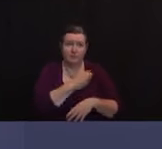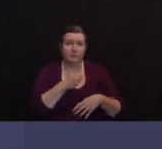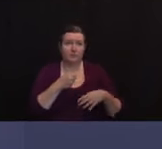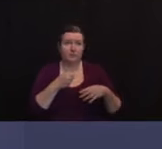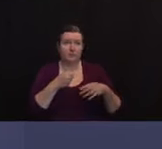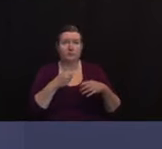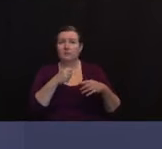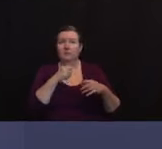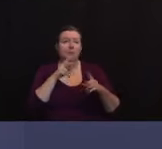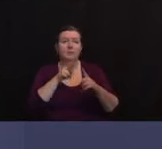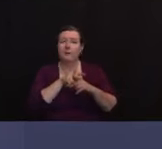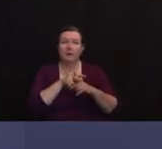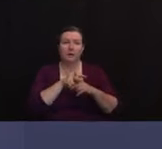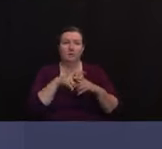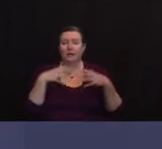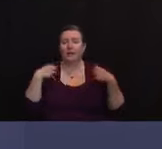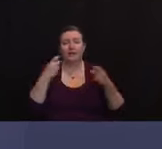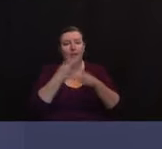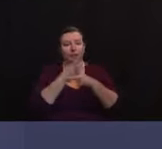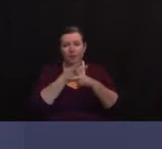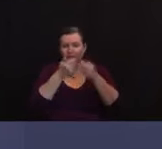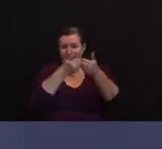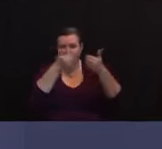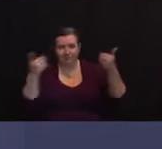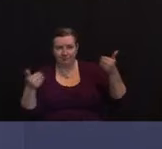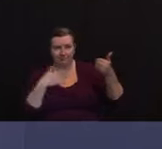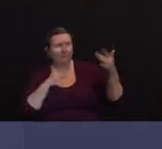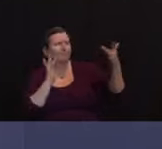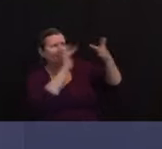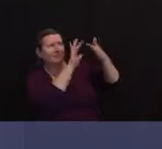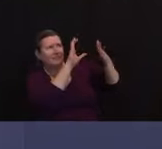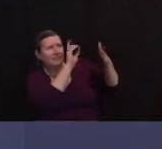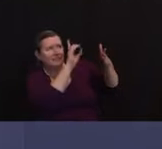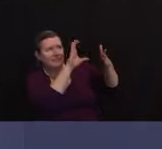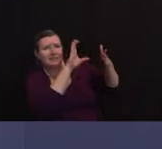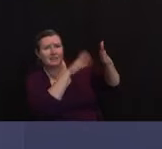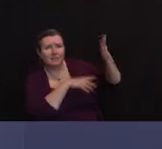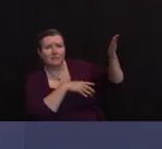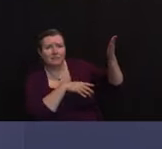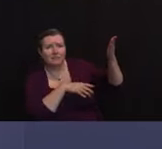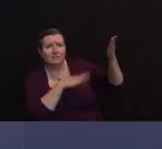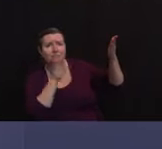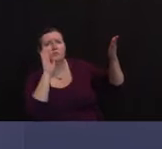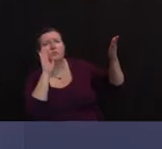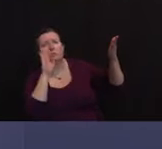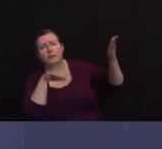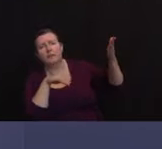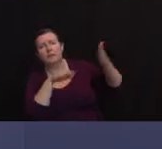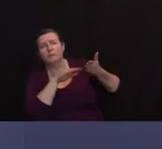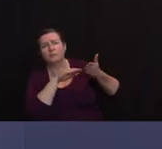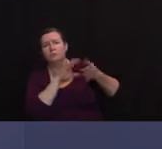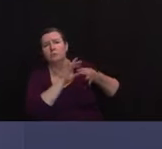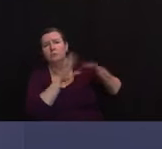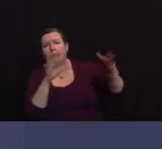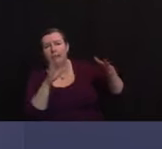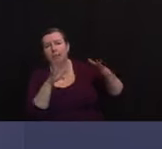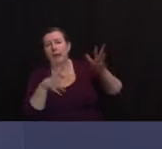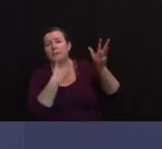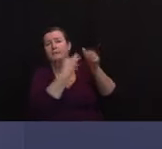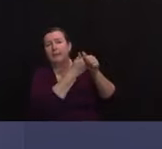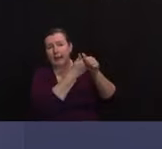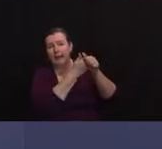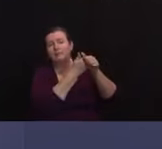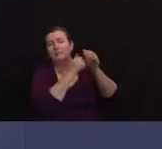in concert with CMS, they are expected to release updated guidance, perhaps later today,